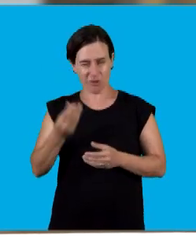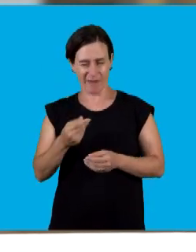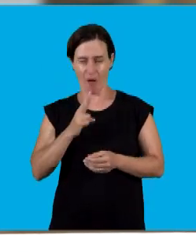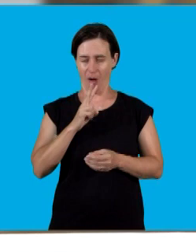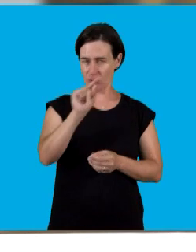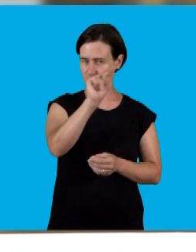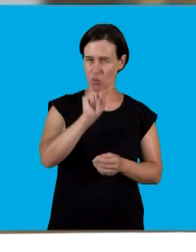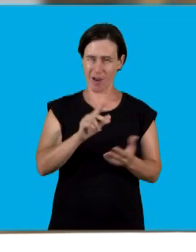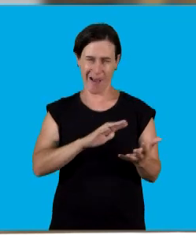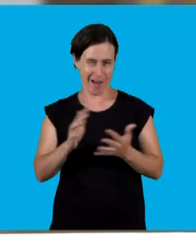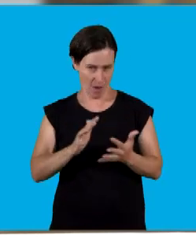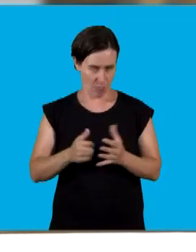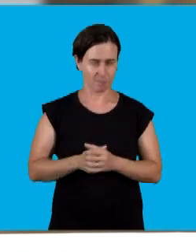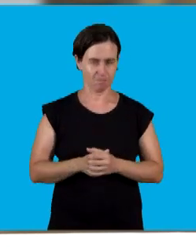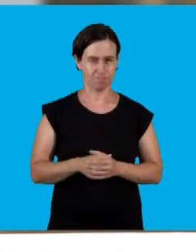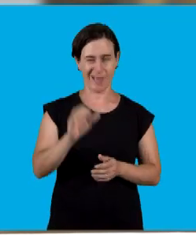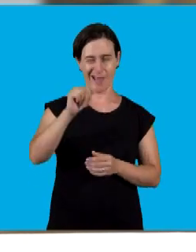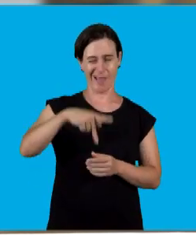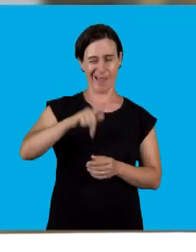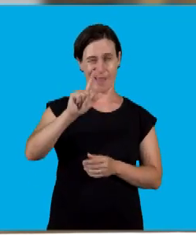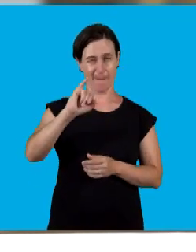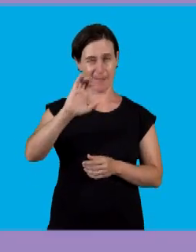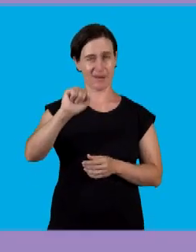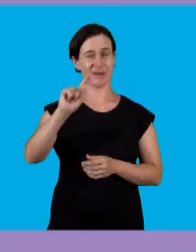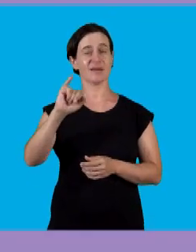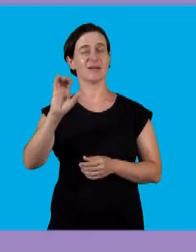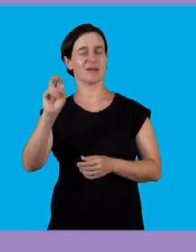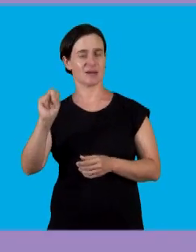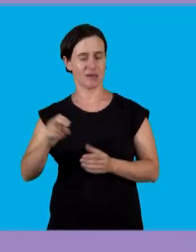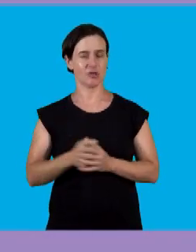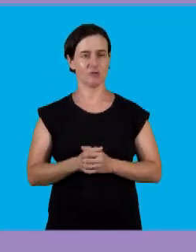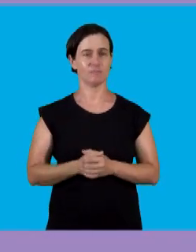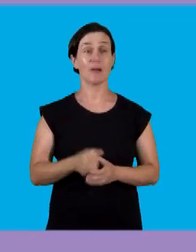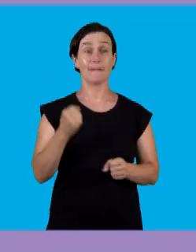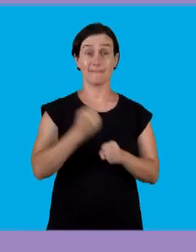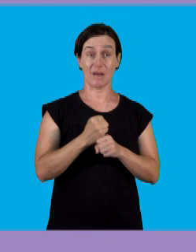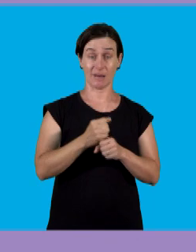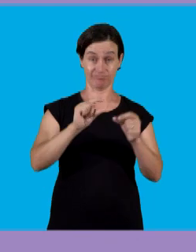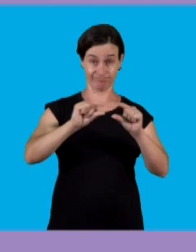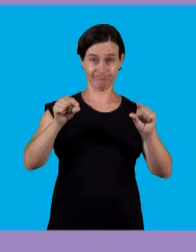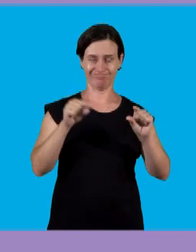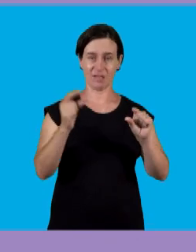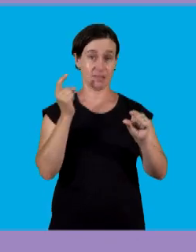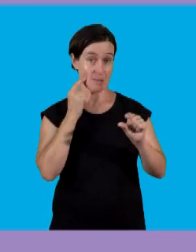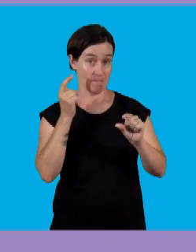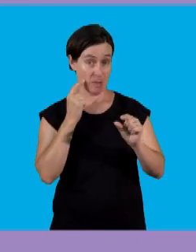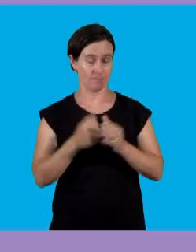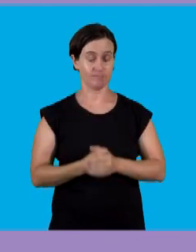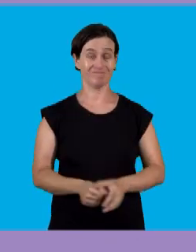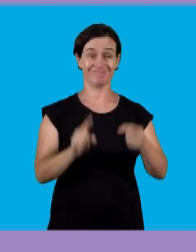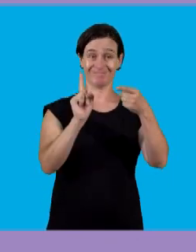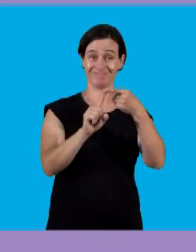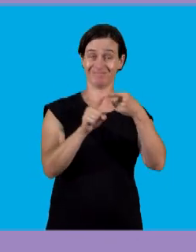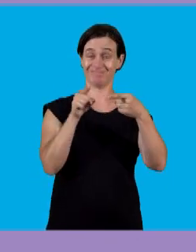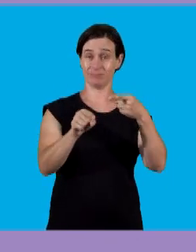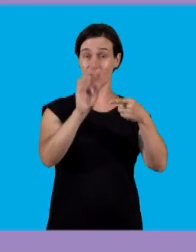questions. Let's look at our first question here. It says there, simplify the following expressions. Now, the first expression that we have been given